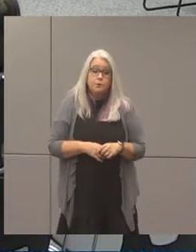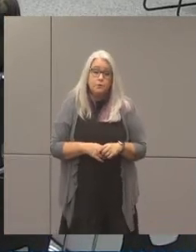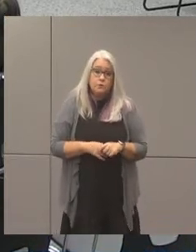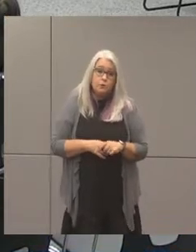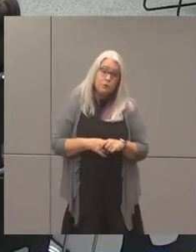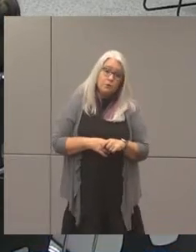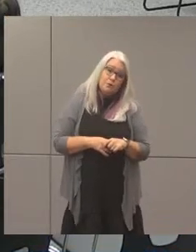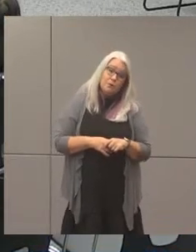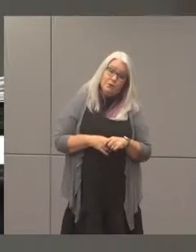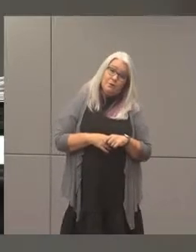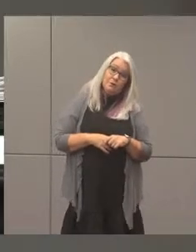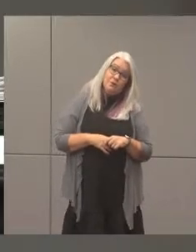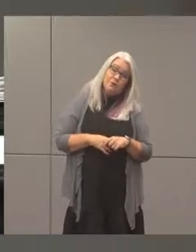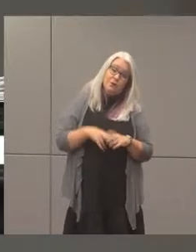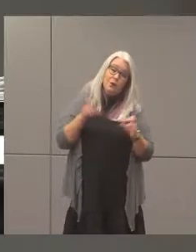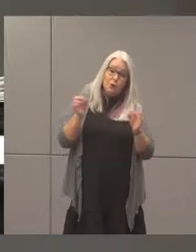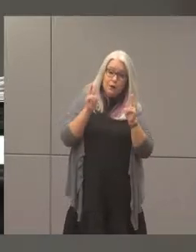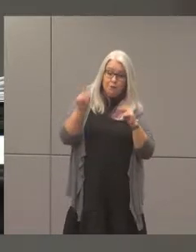Okay, there's an option.